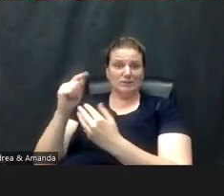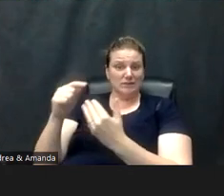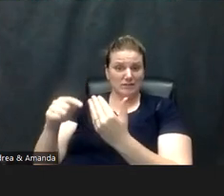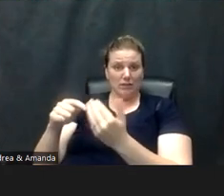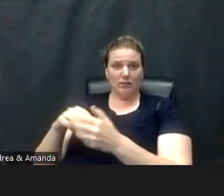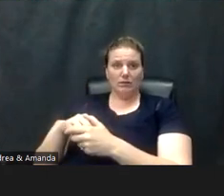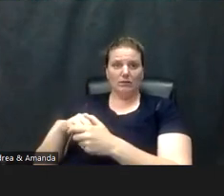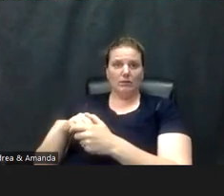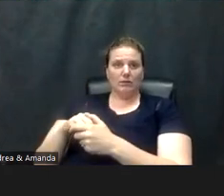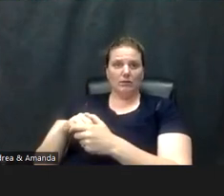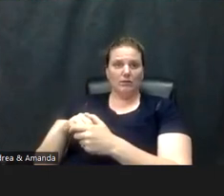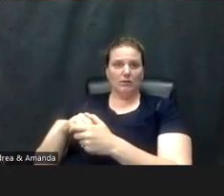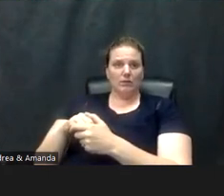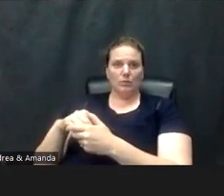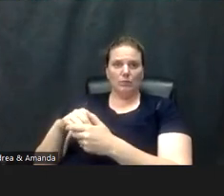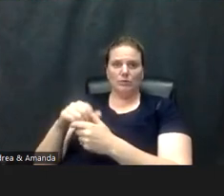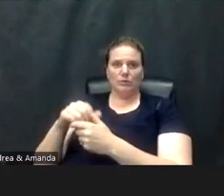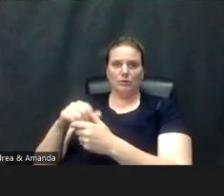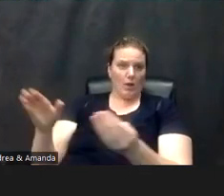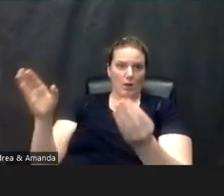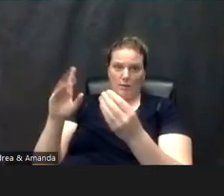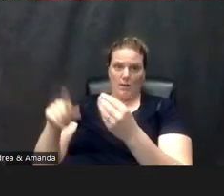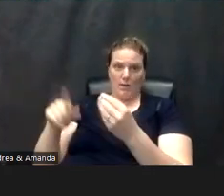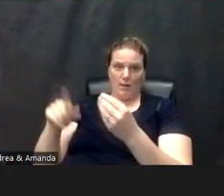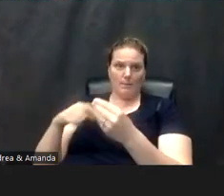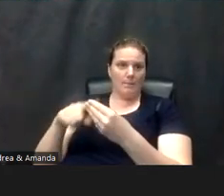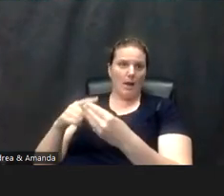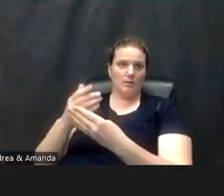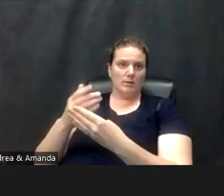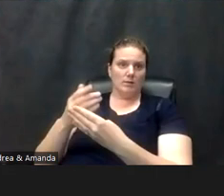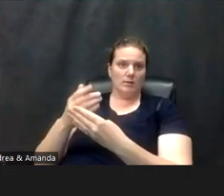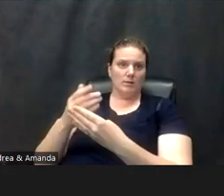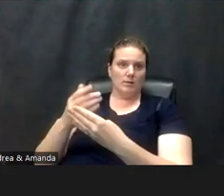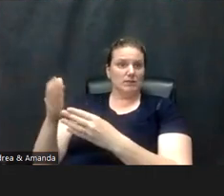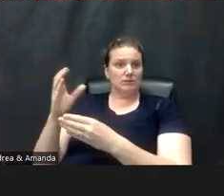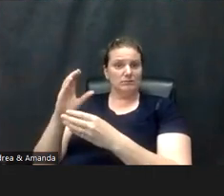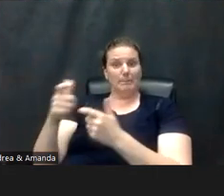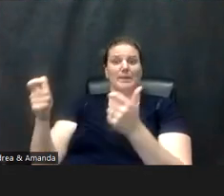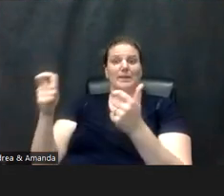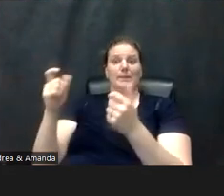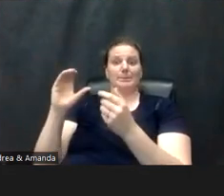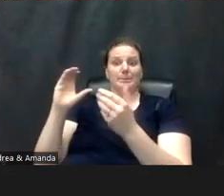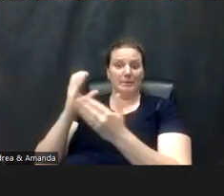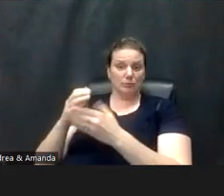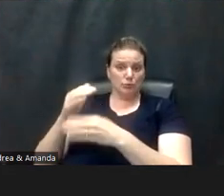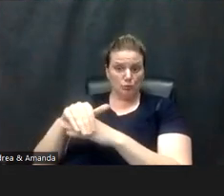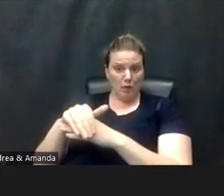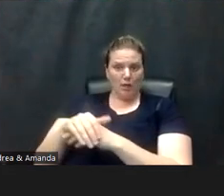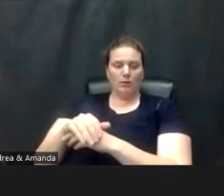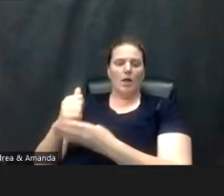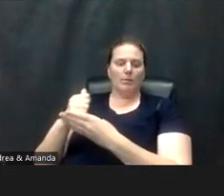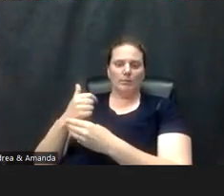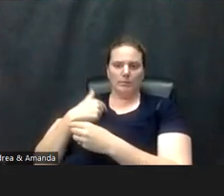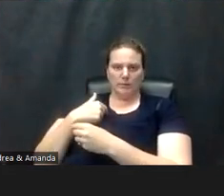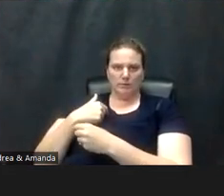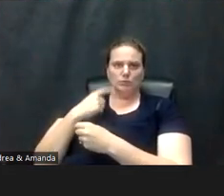And we just kind of talked very broadly about some of the big picture stuff tonight. And it would be helpful for me to get down to